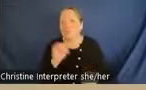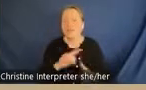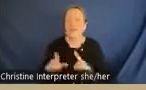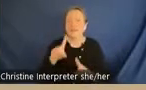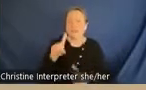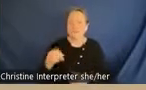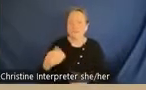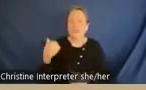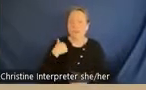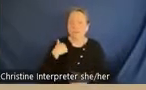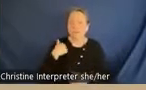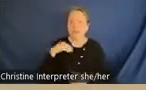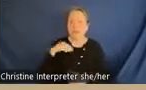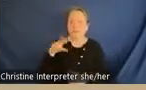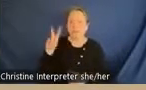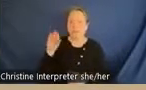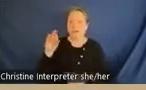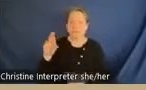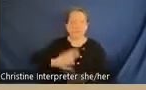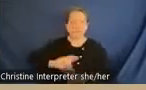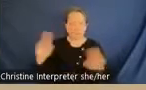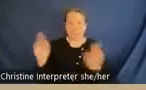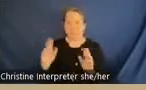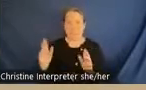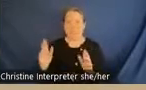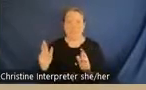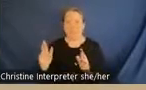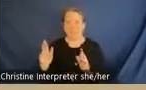that may be ready to go in this particular situation.